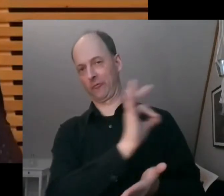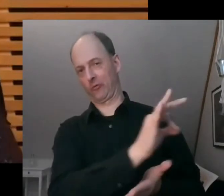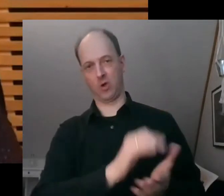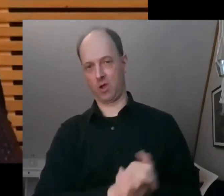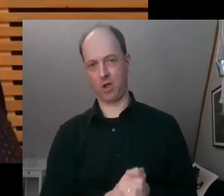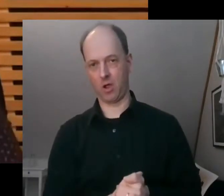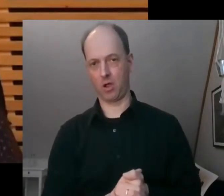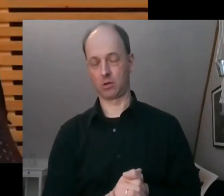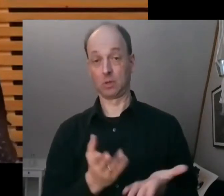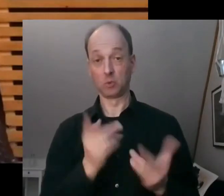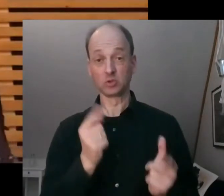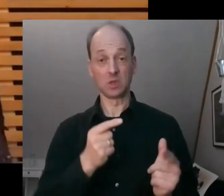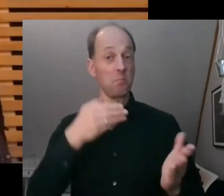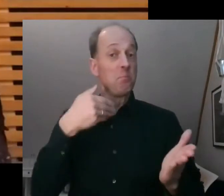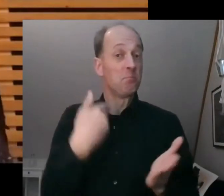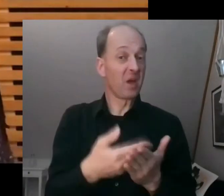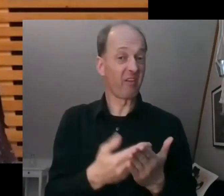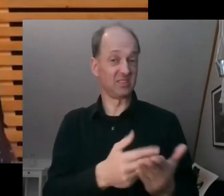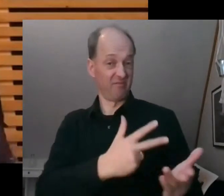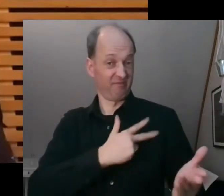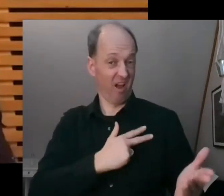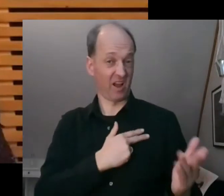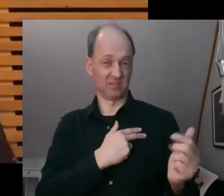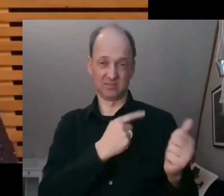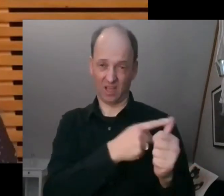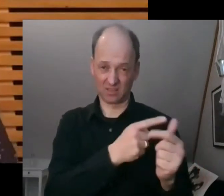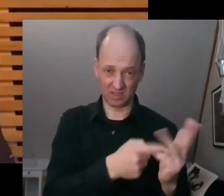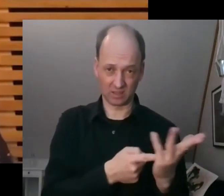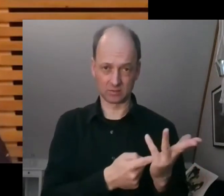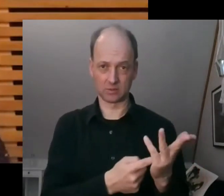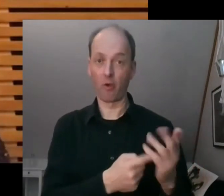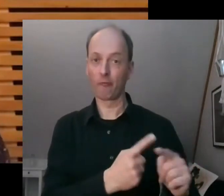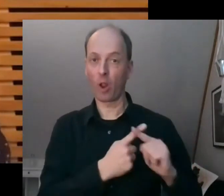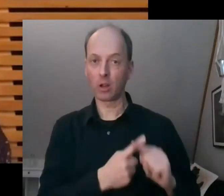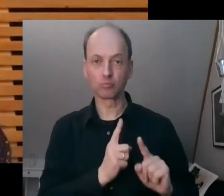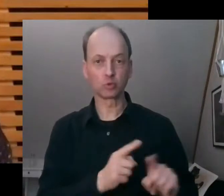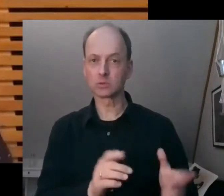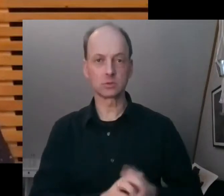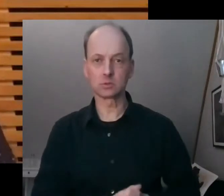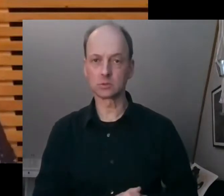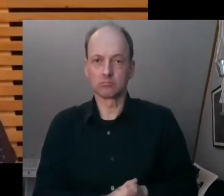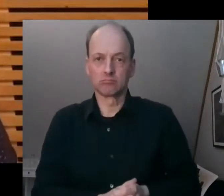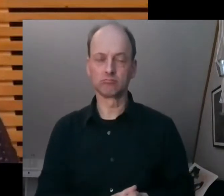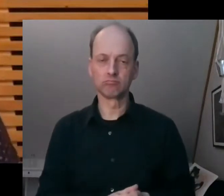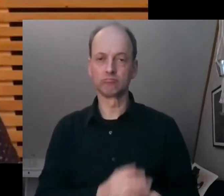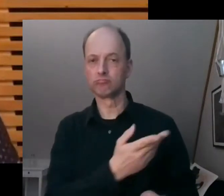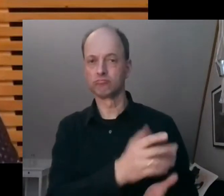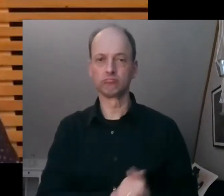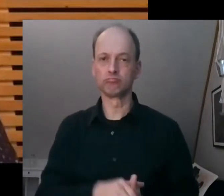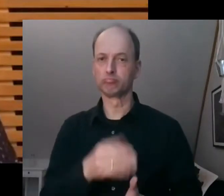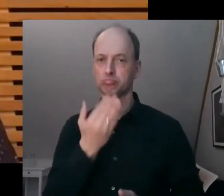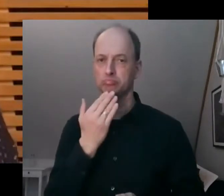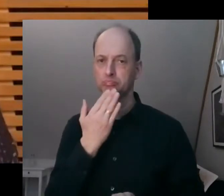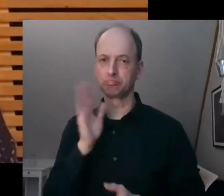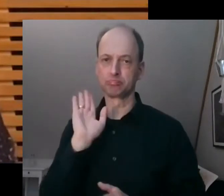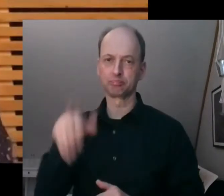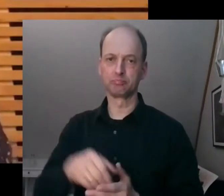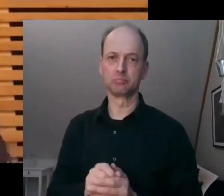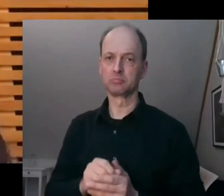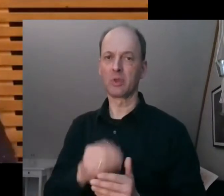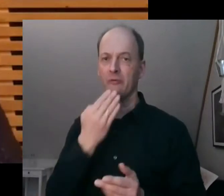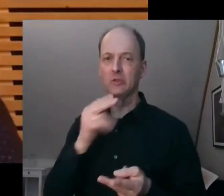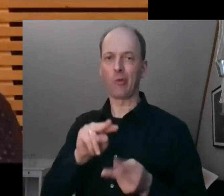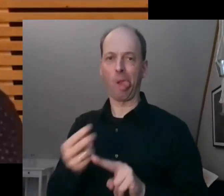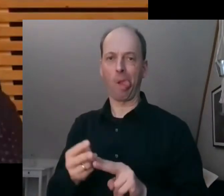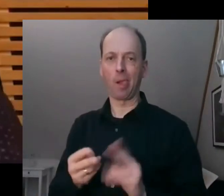And you should not really observe these facts like we in our climate communication. You can also work